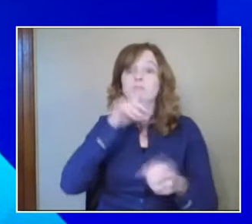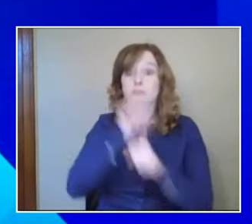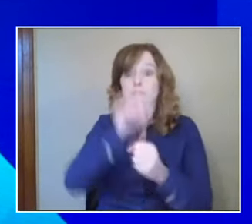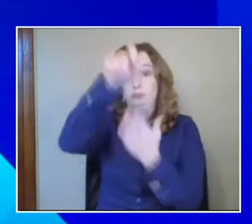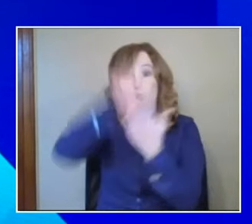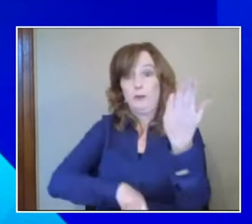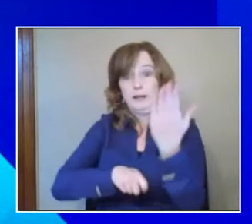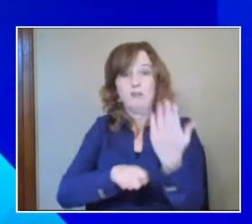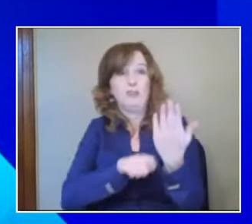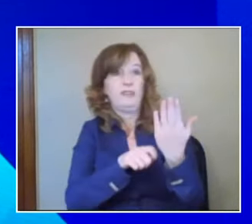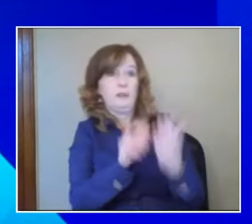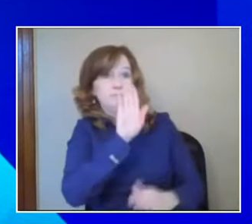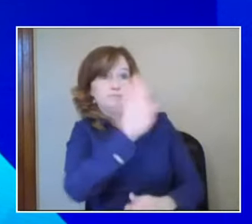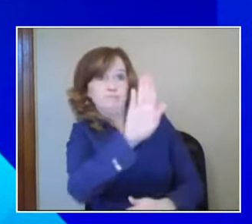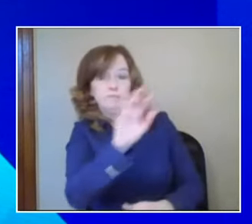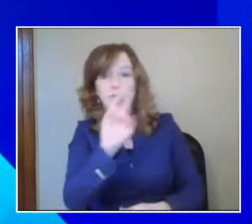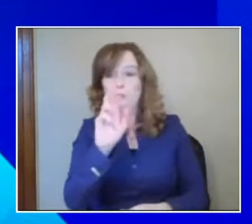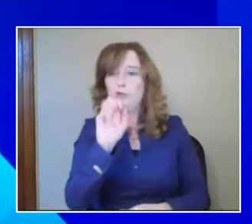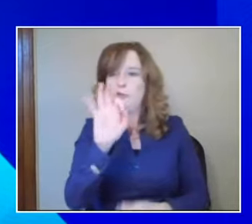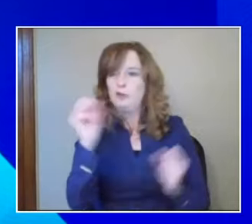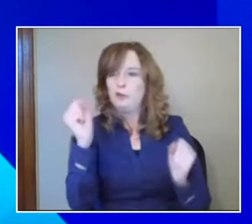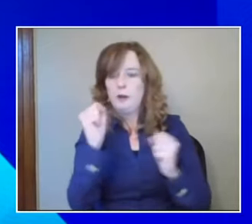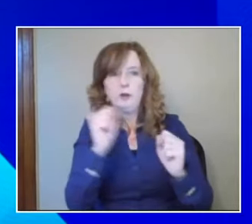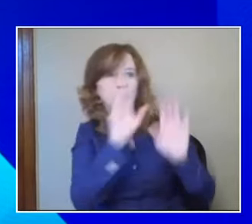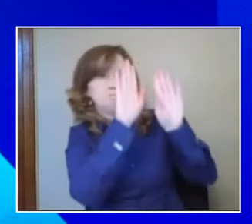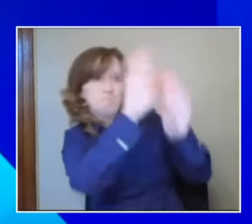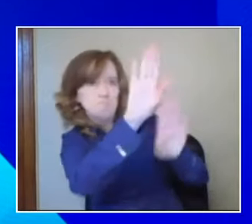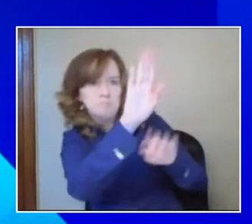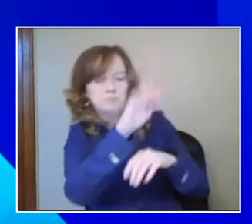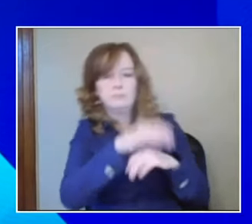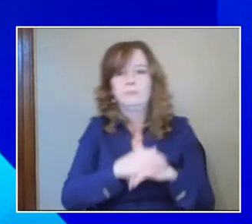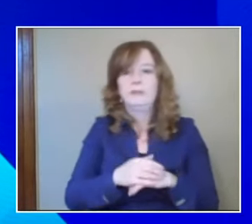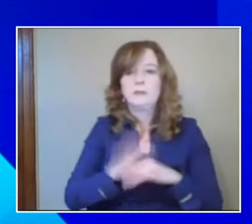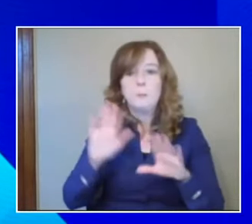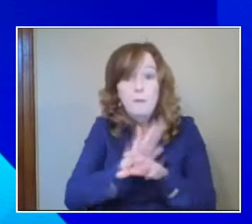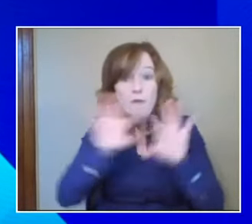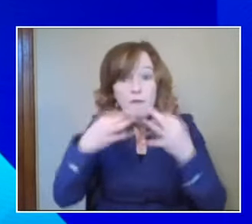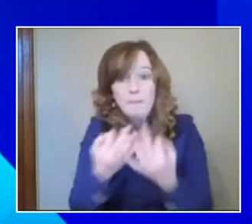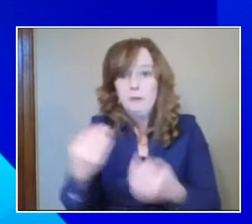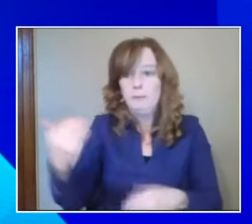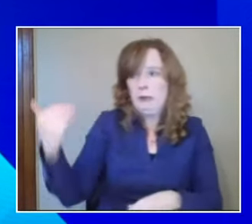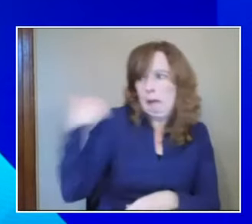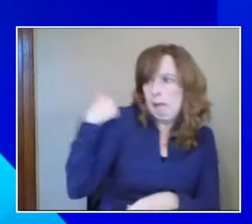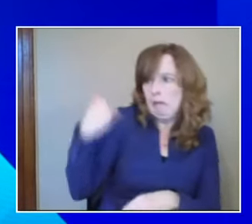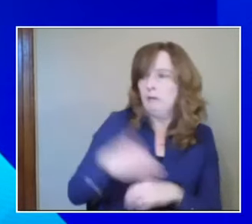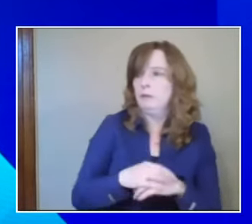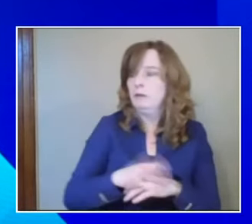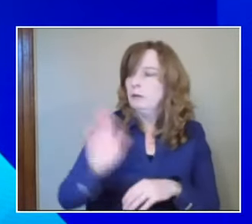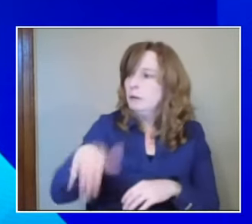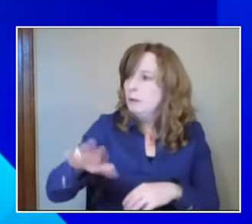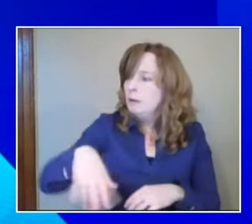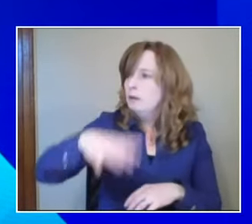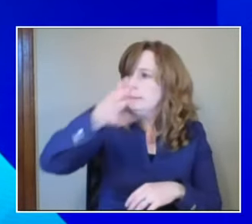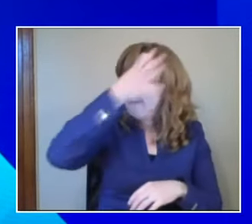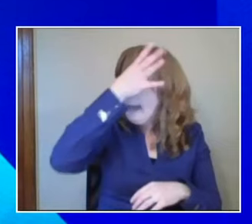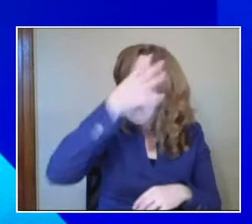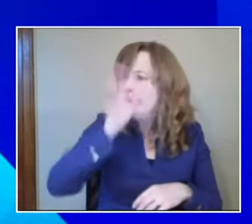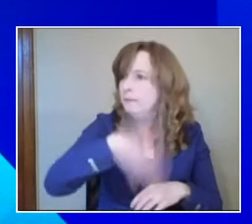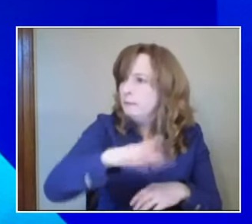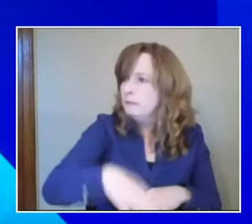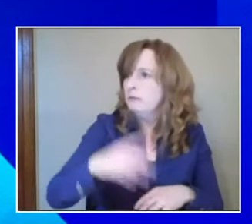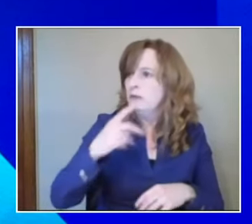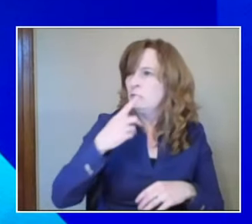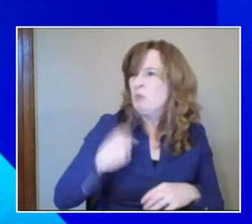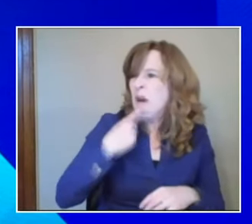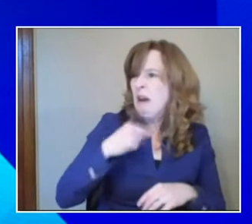see it and follow along. My daughters would say, "Dad, I see your yellow or red over here. What are we going to do about it?"